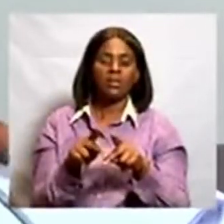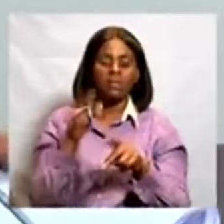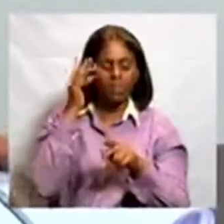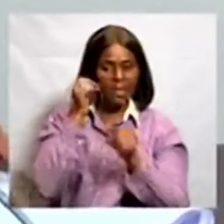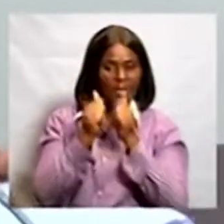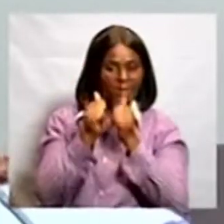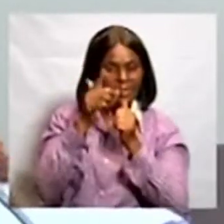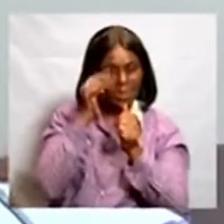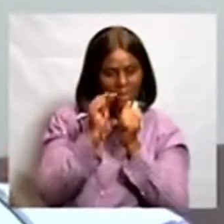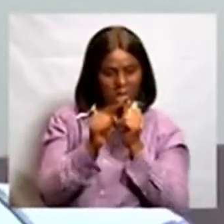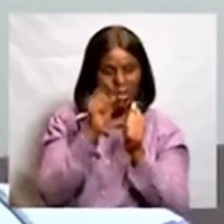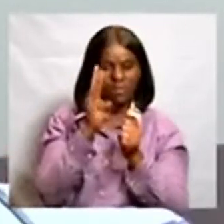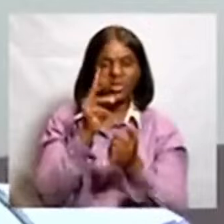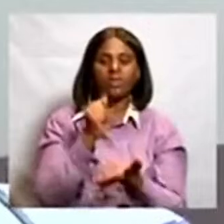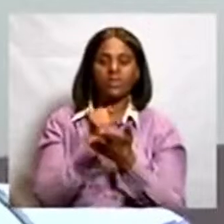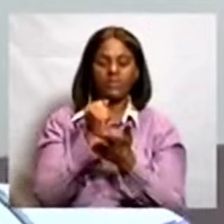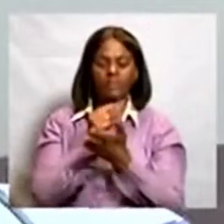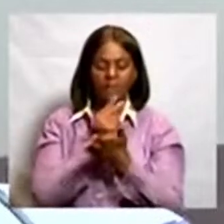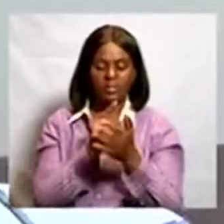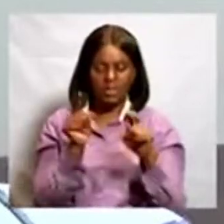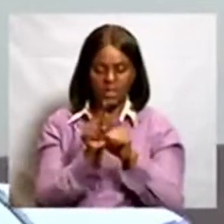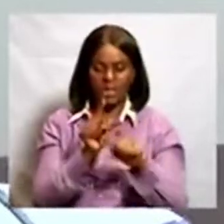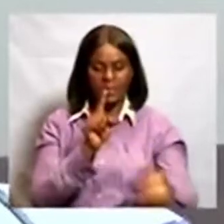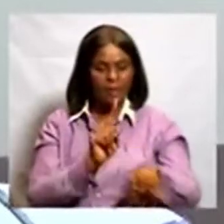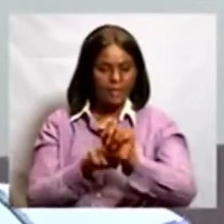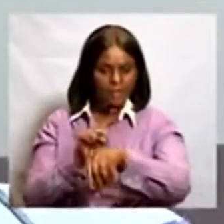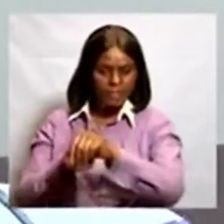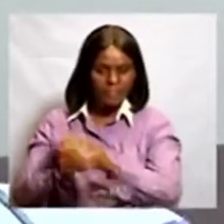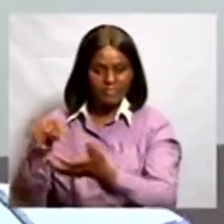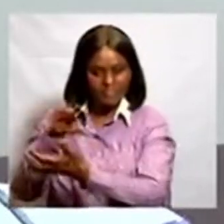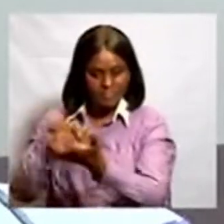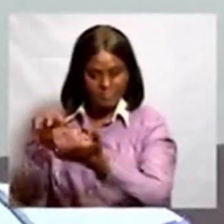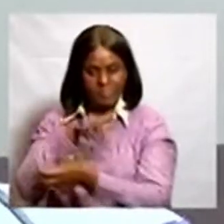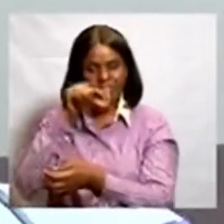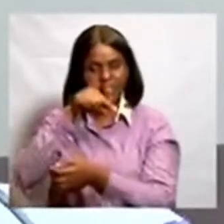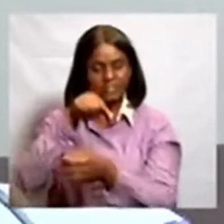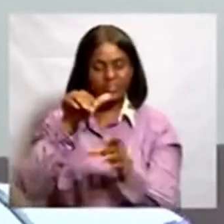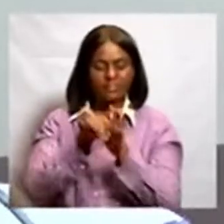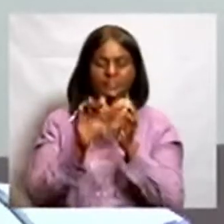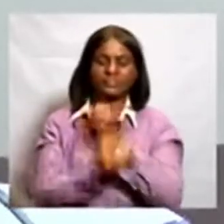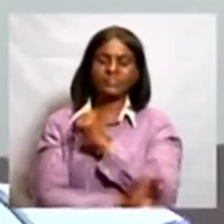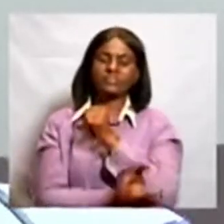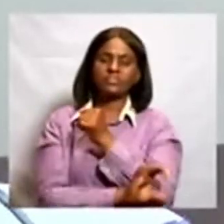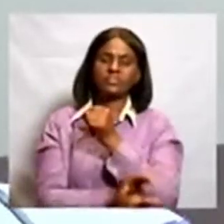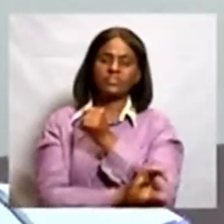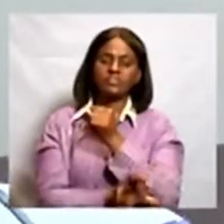because this will help us to stamp out fraudulent qualifications in the country.